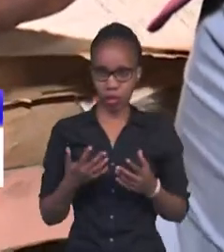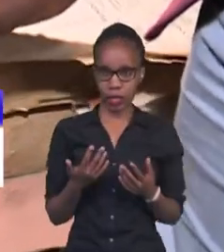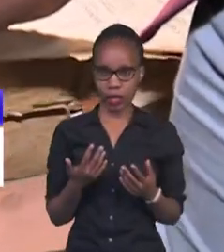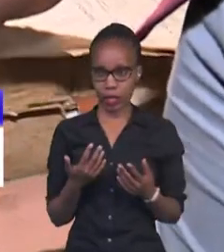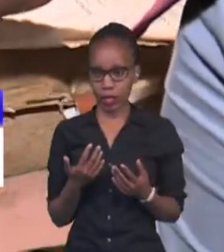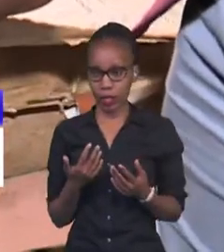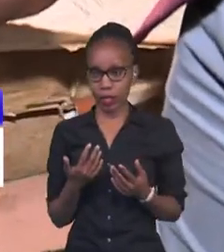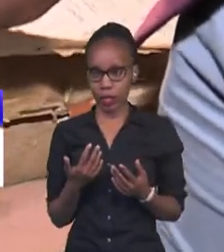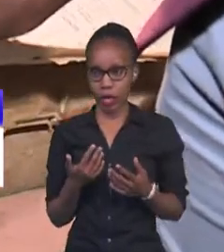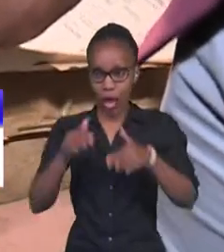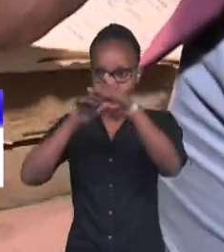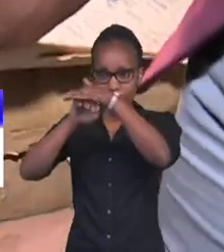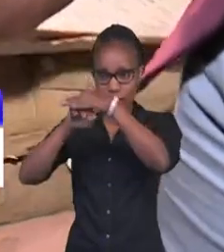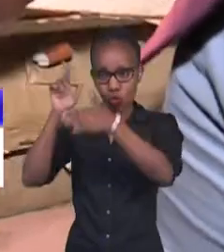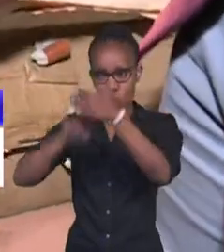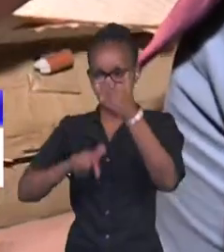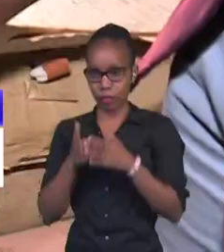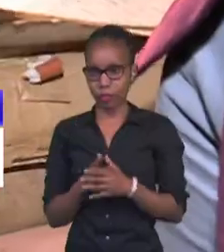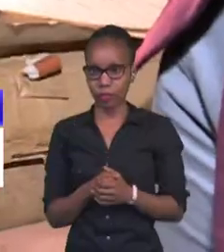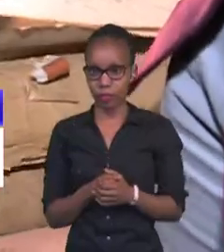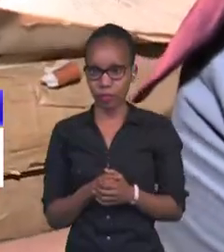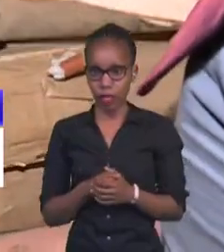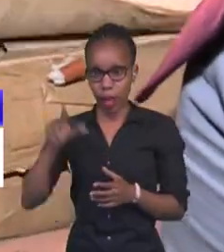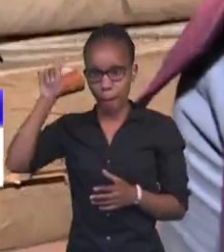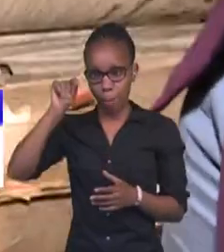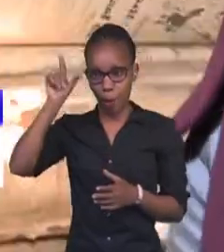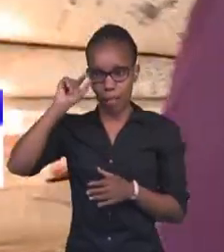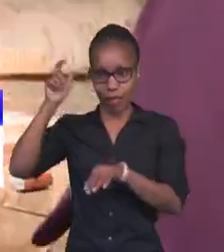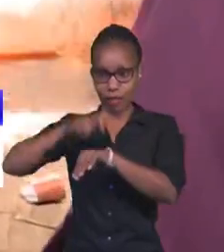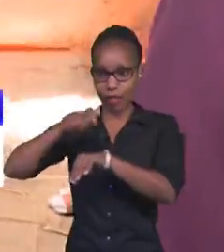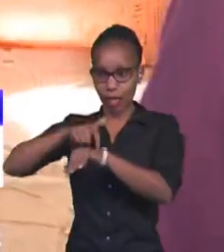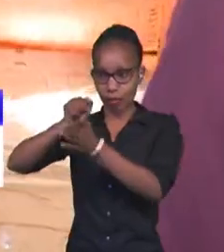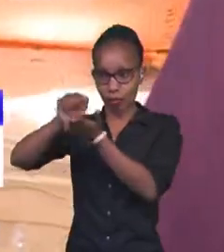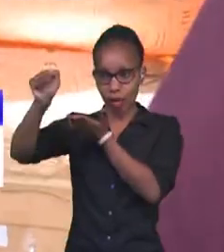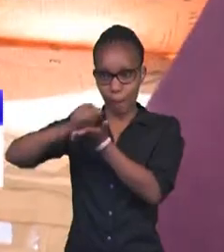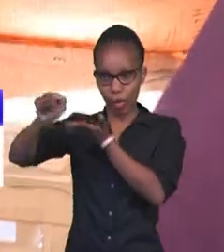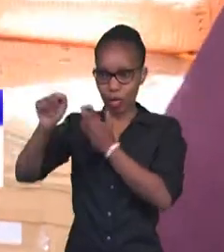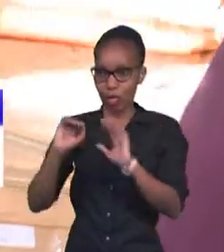what is still accessible. So like the Mombasa Times is not printed anymore.